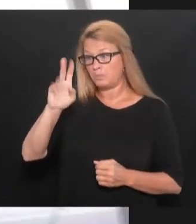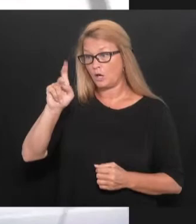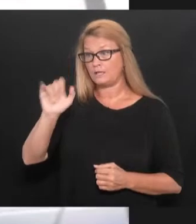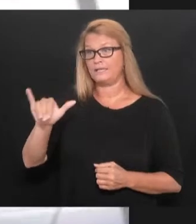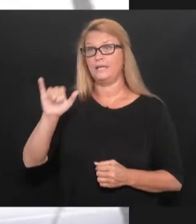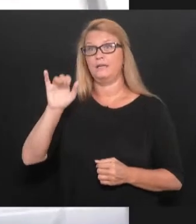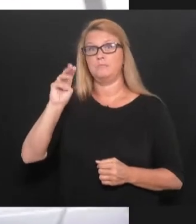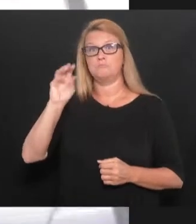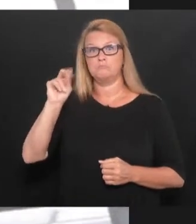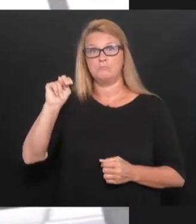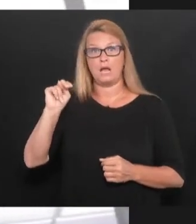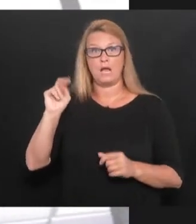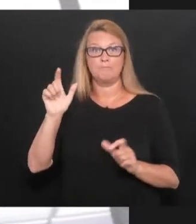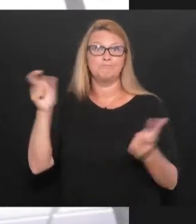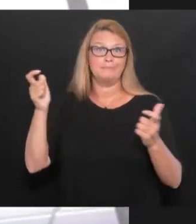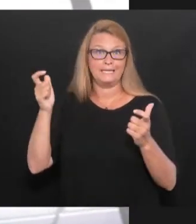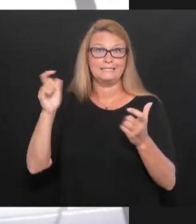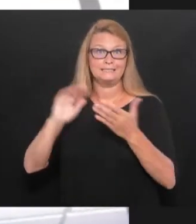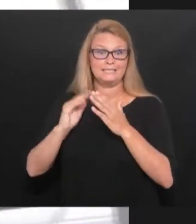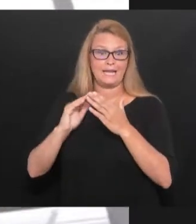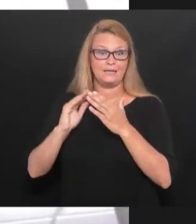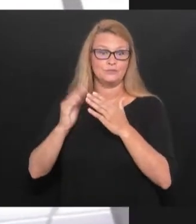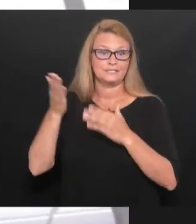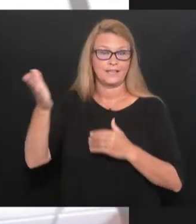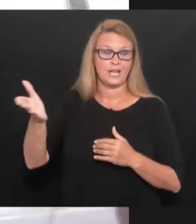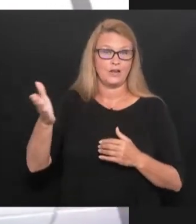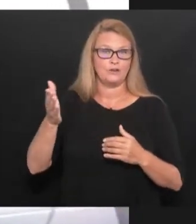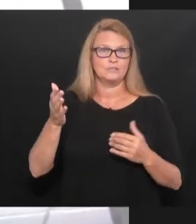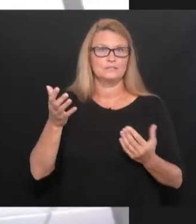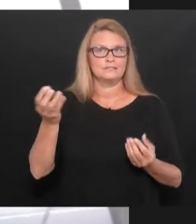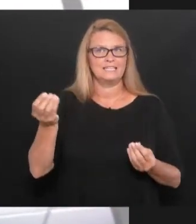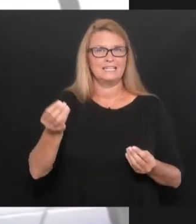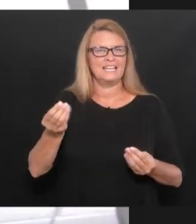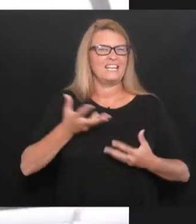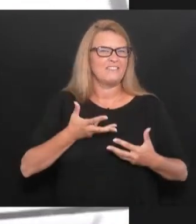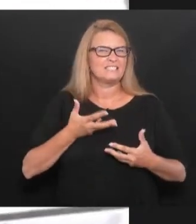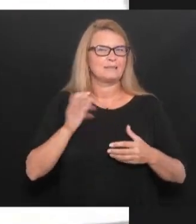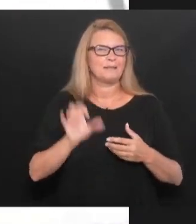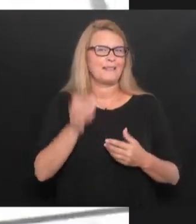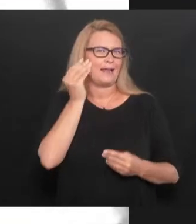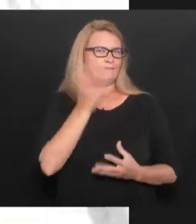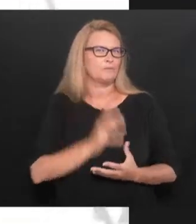their proximity to big cities, were bad. But if you could kind of update us on that.